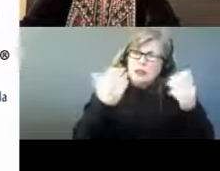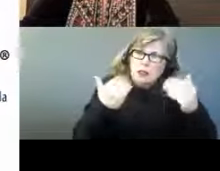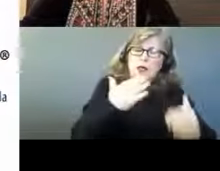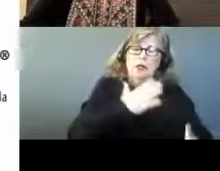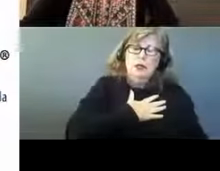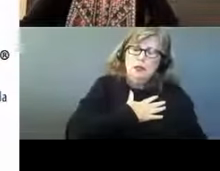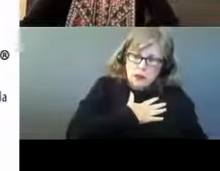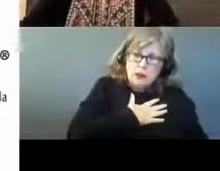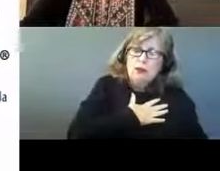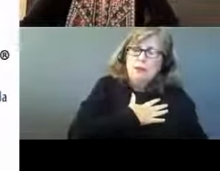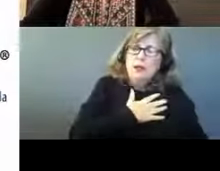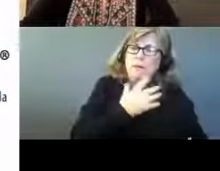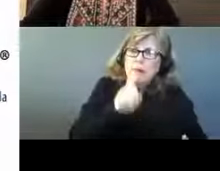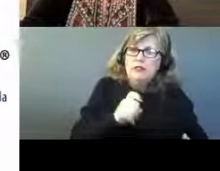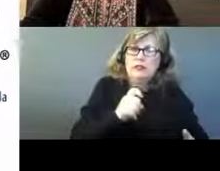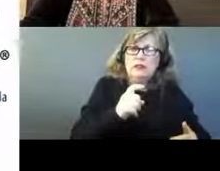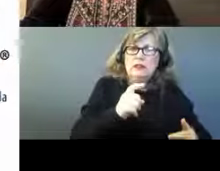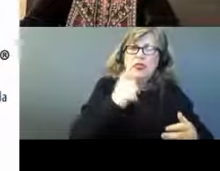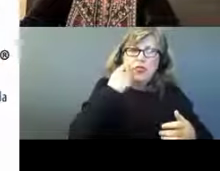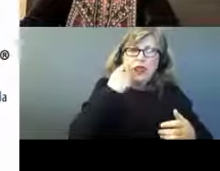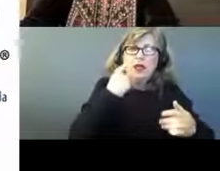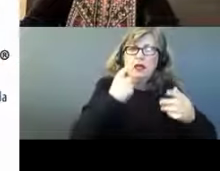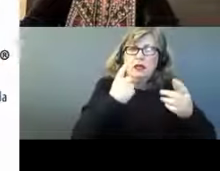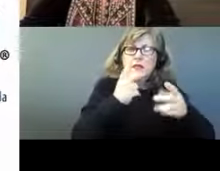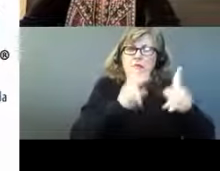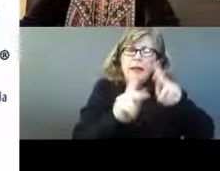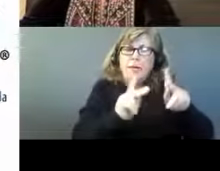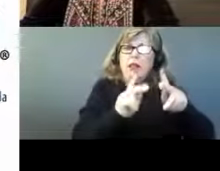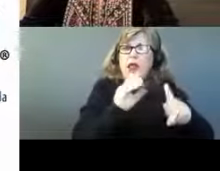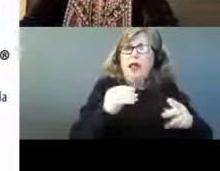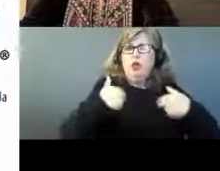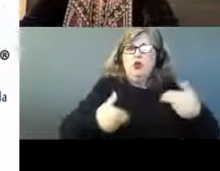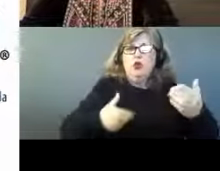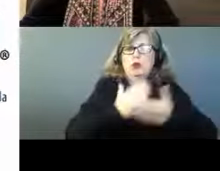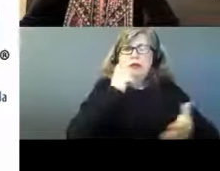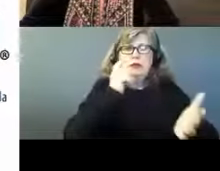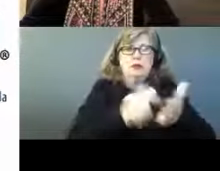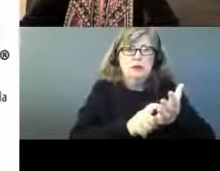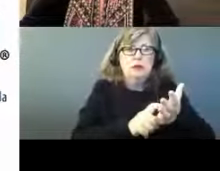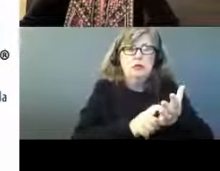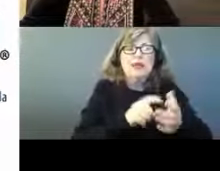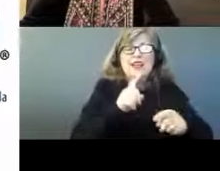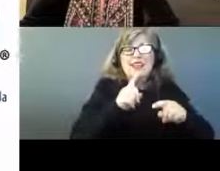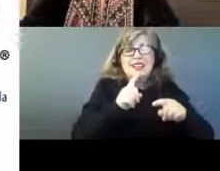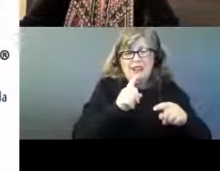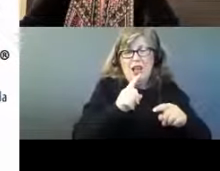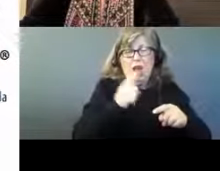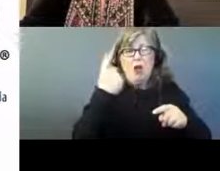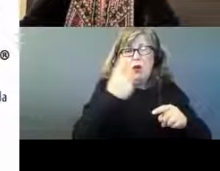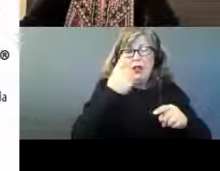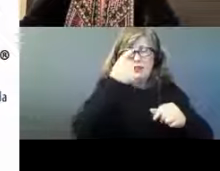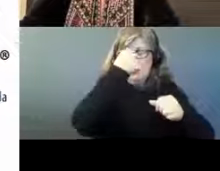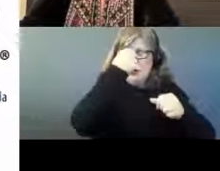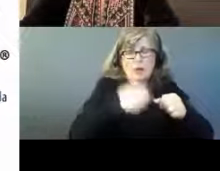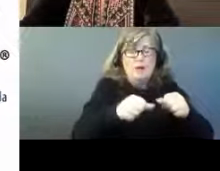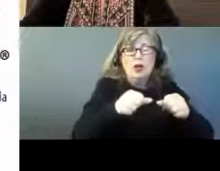human rights response. Who can forget the media reports of older people left in their beds to die of